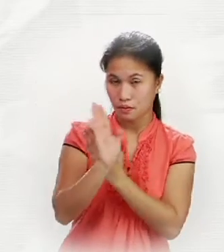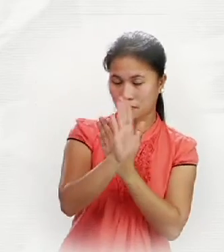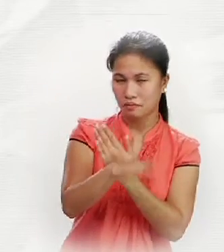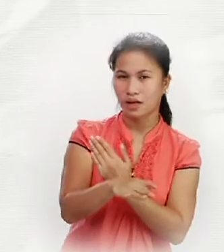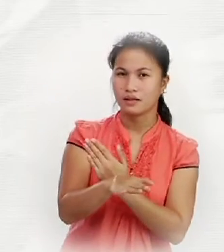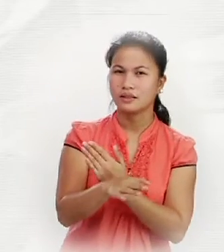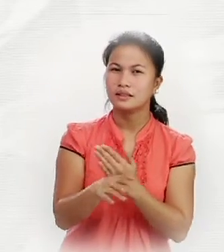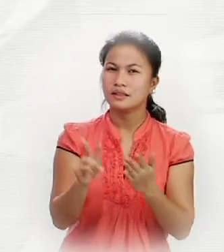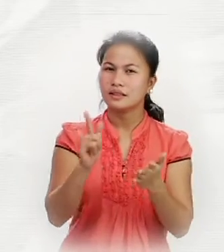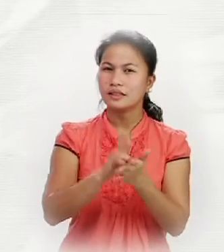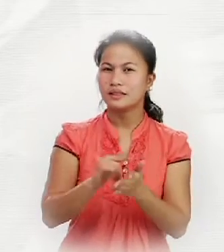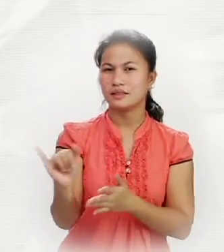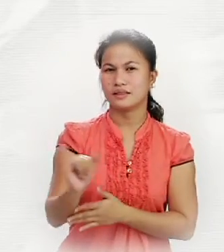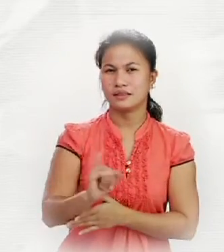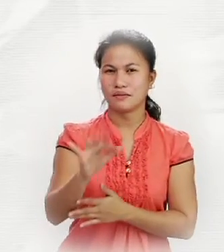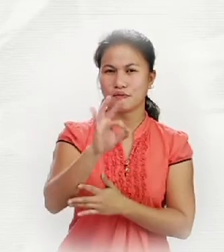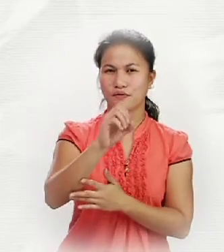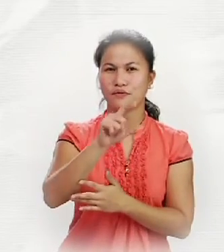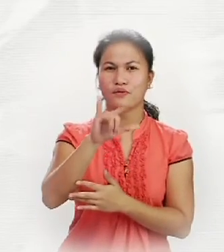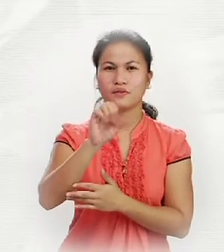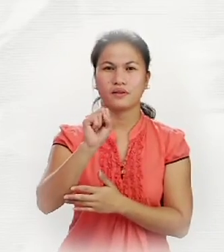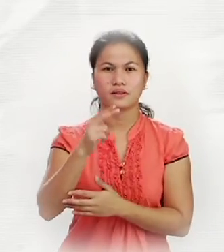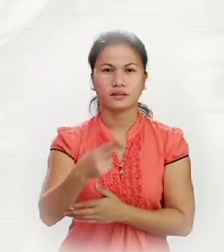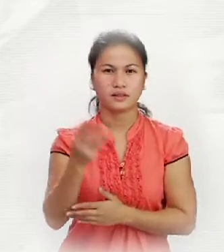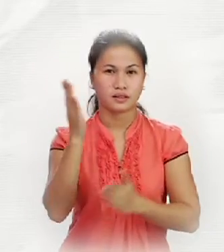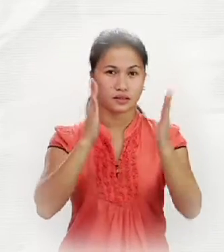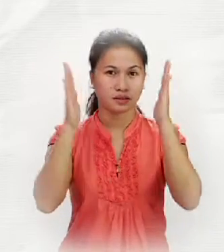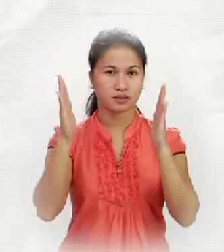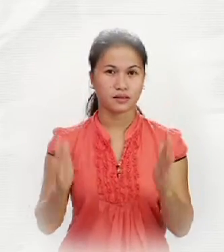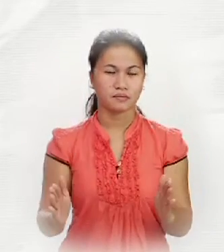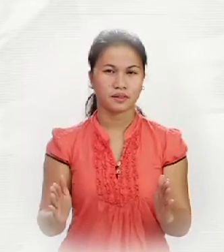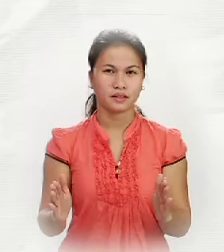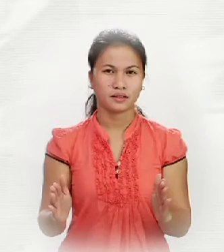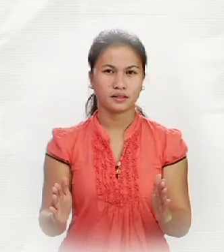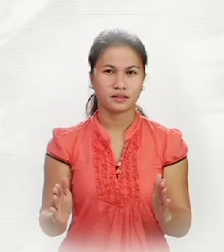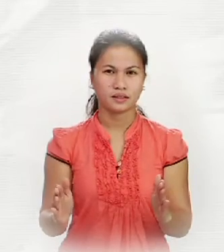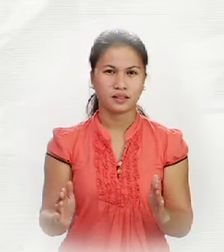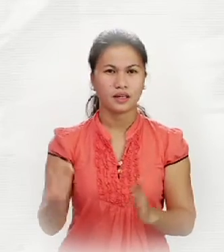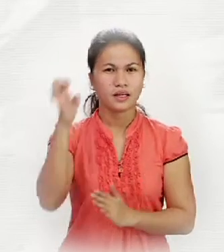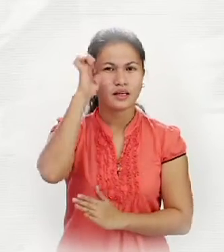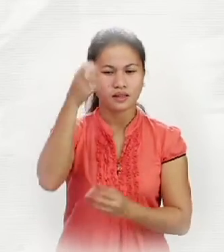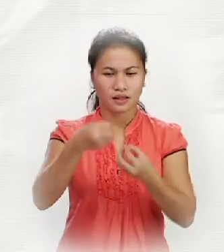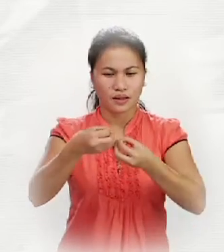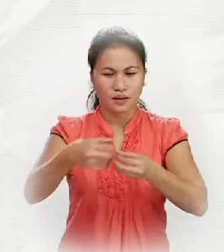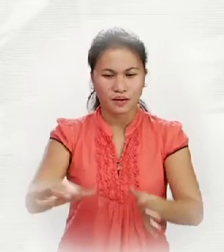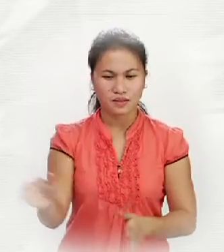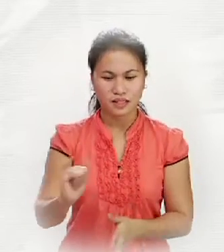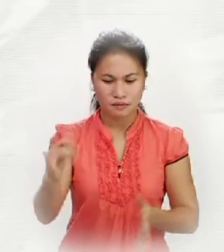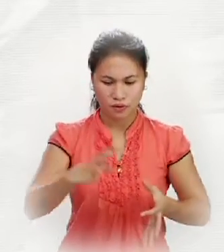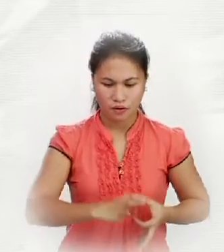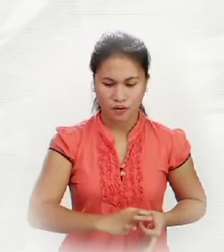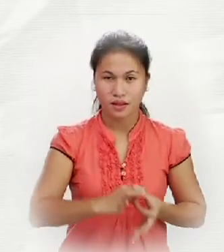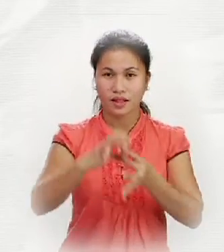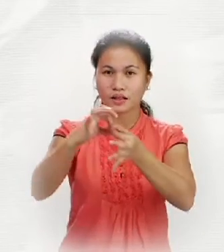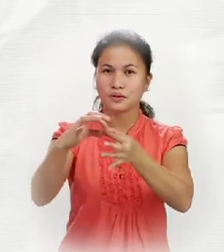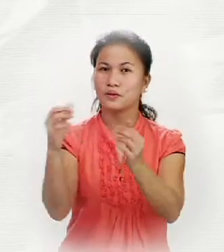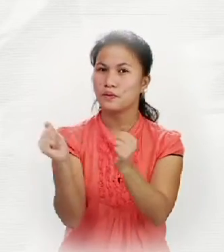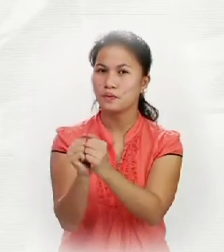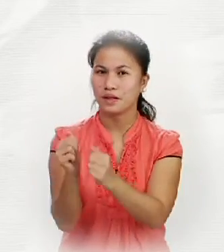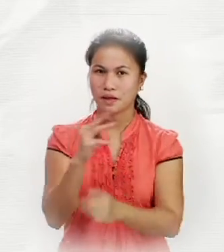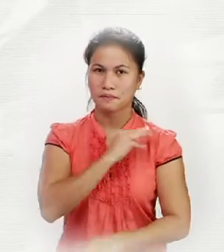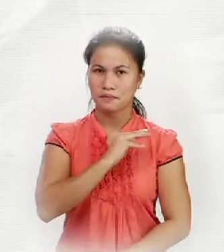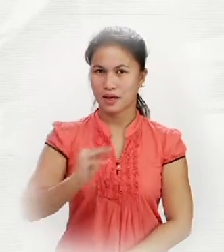This is a foolish servant. He lost his connection with his